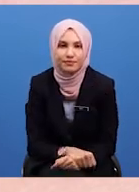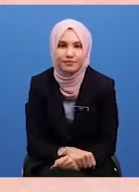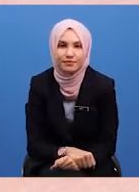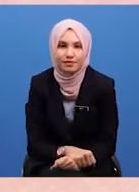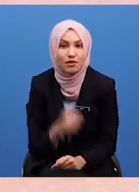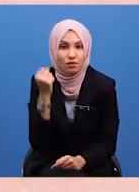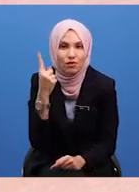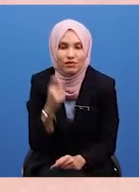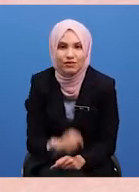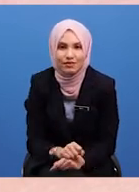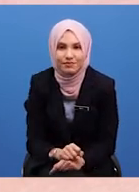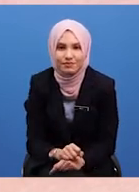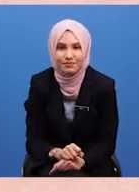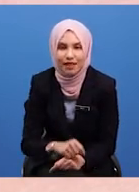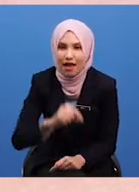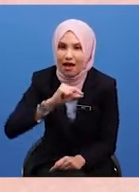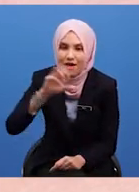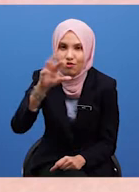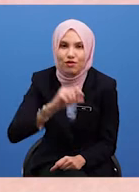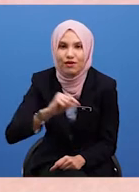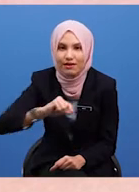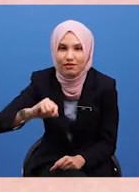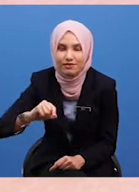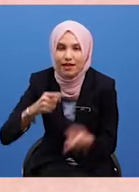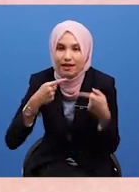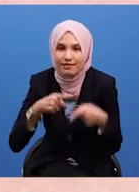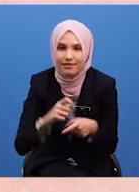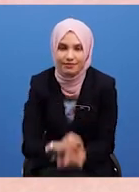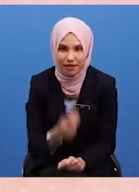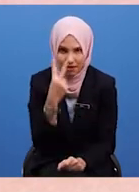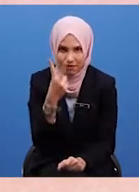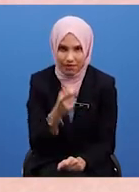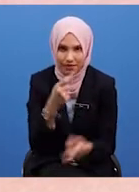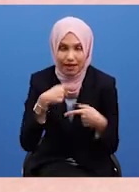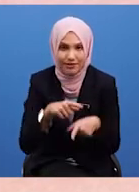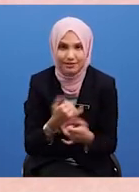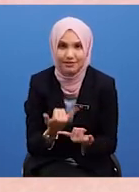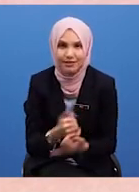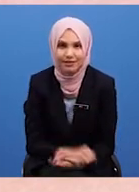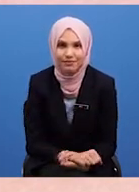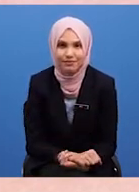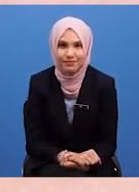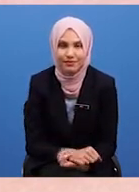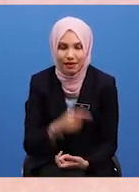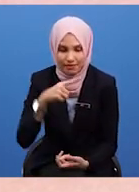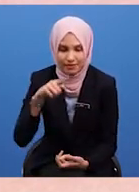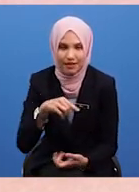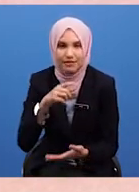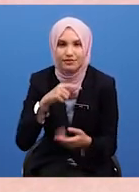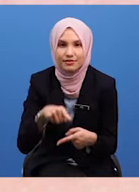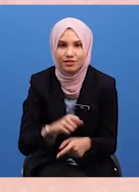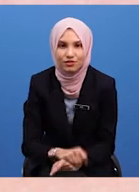What do you think? Write down the answer. Can we look at the answer now? Check your answers